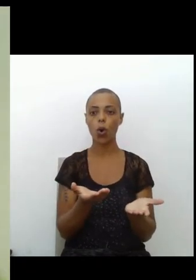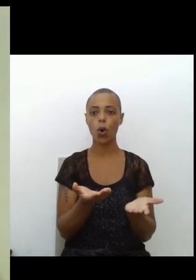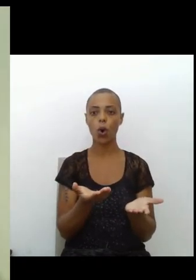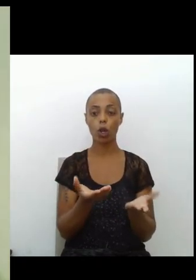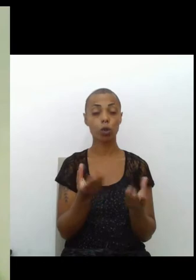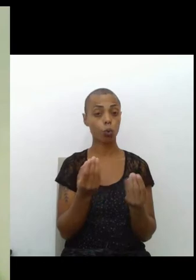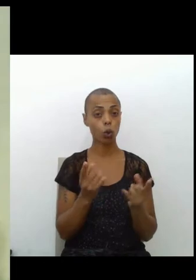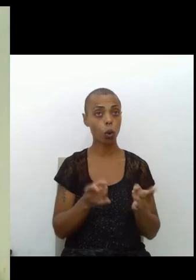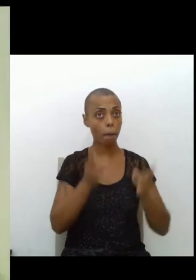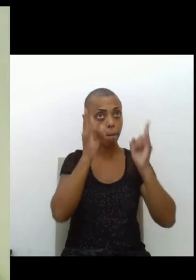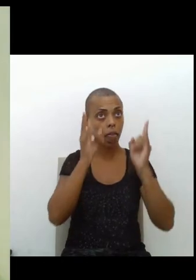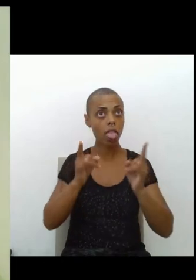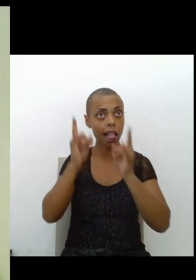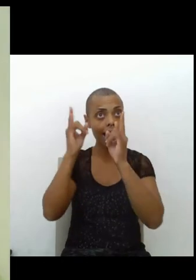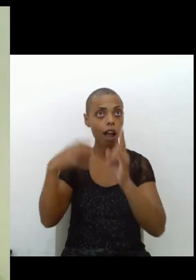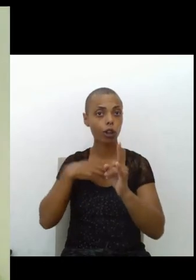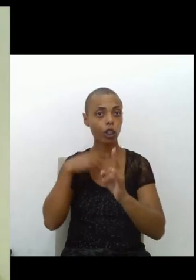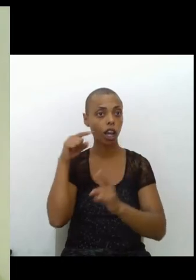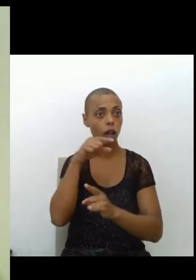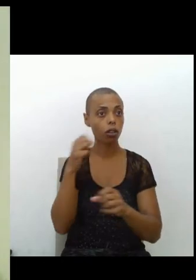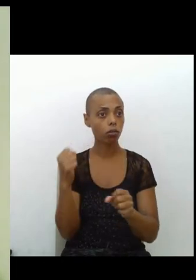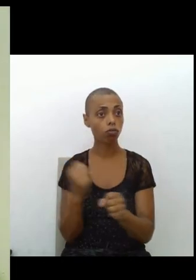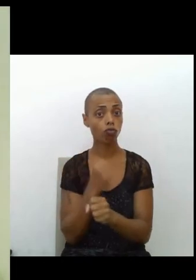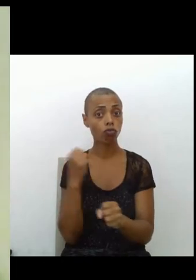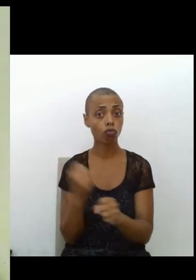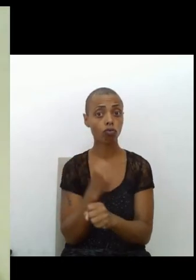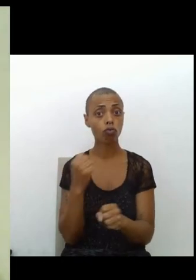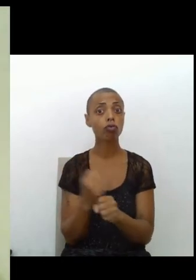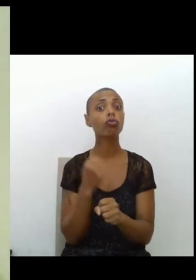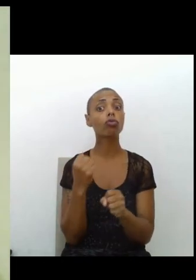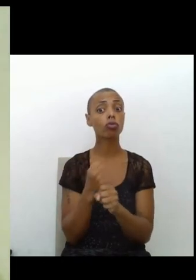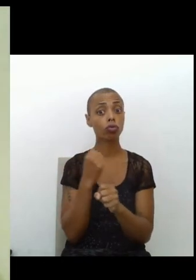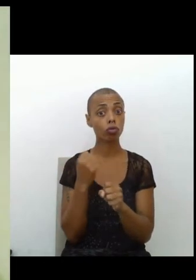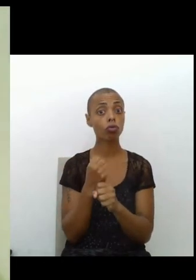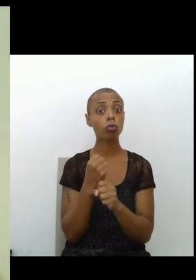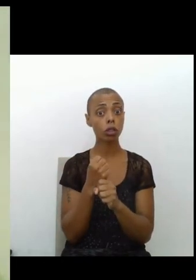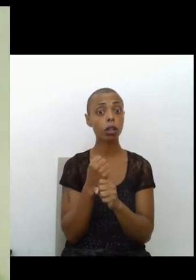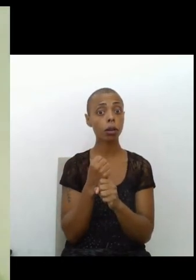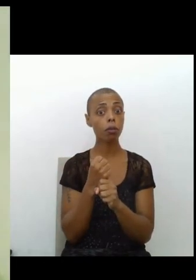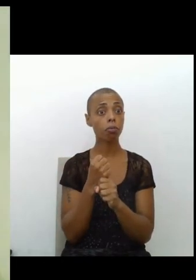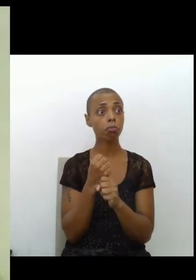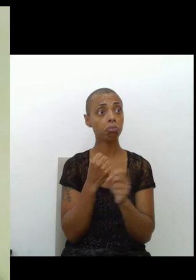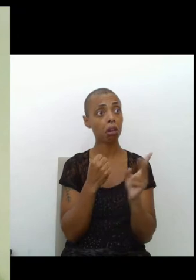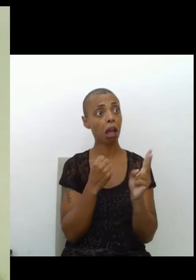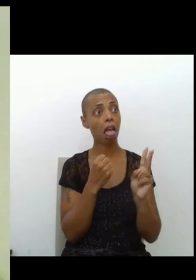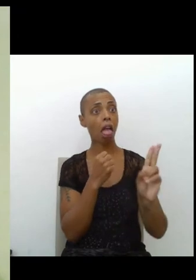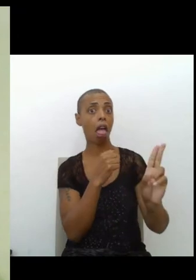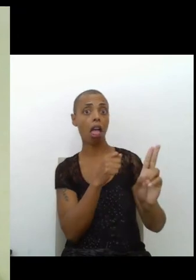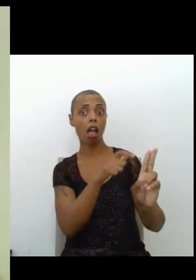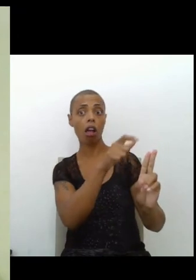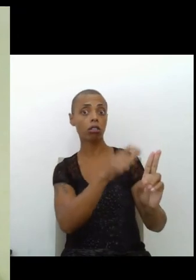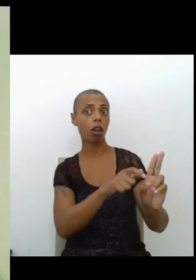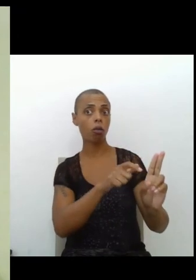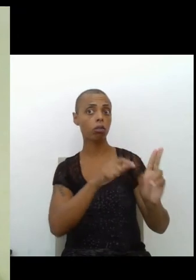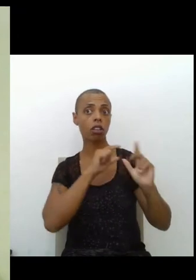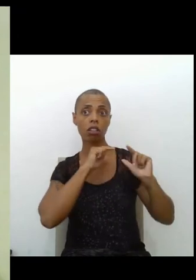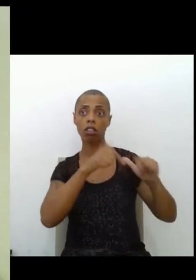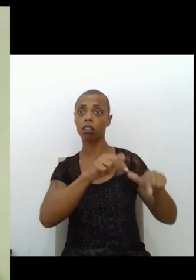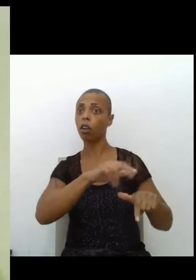for example it advances in America she she built a house with the architecture